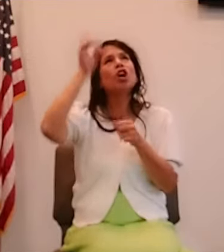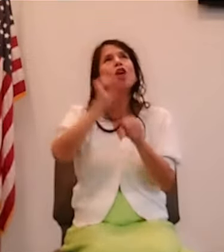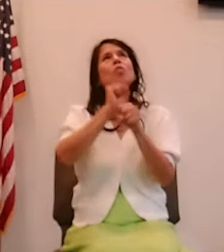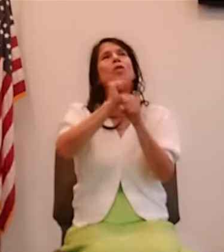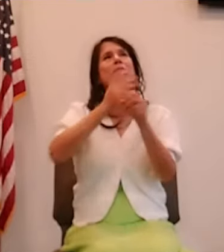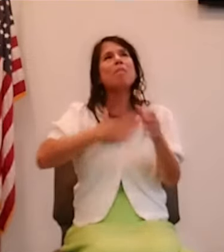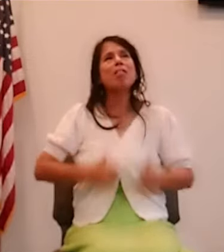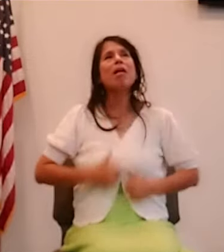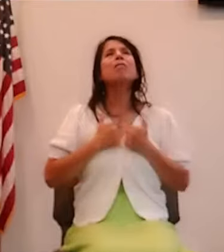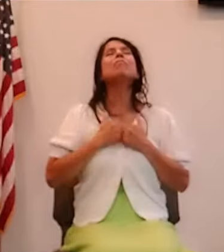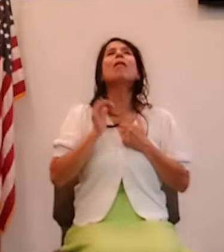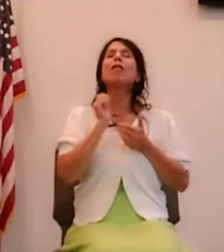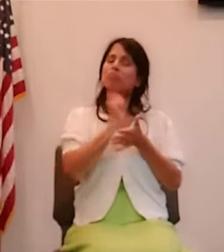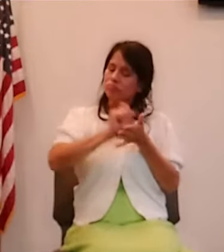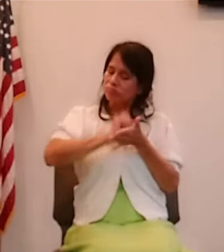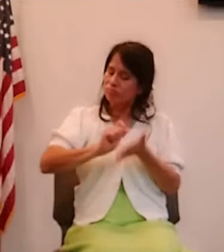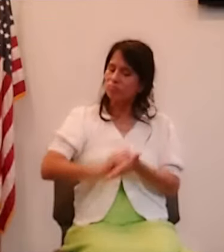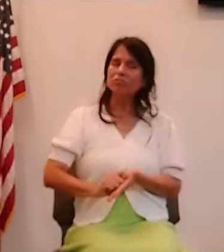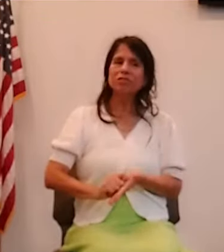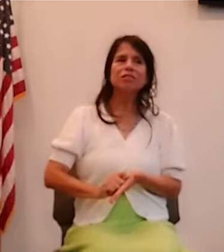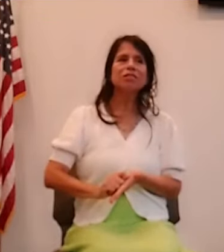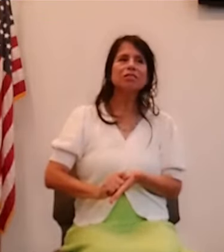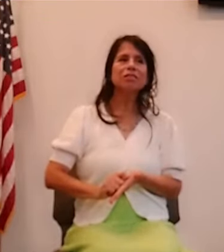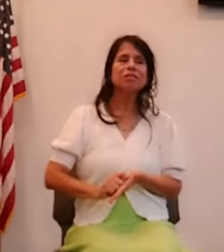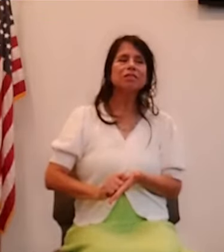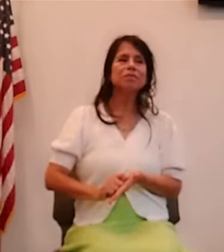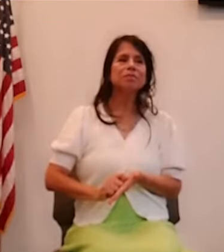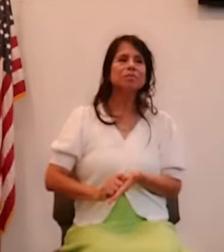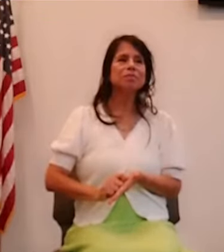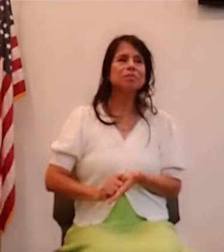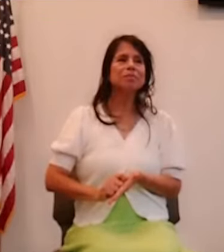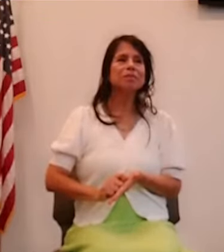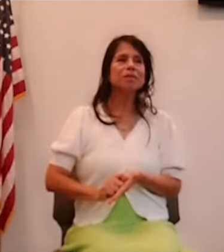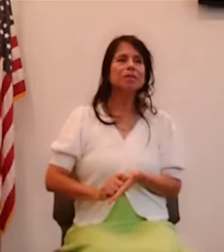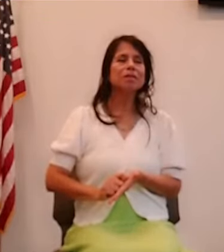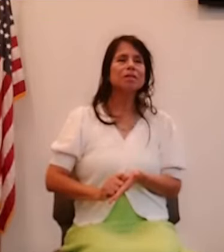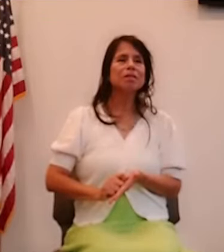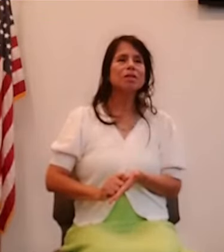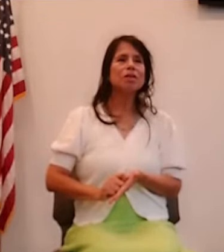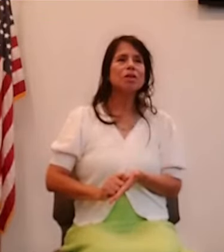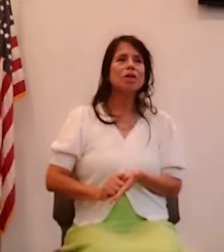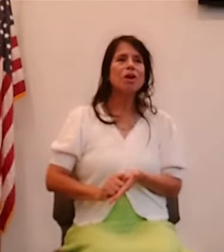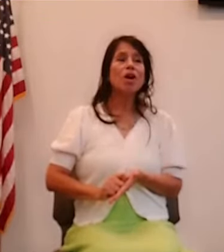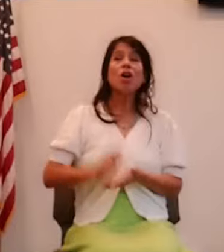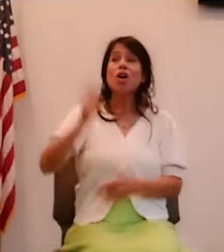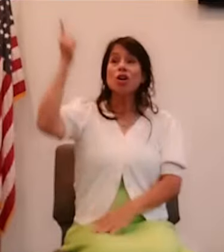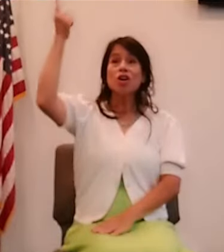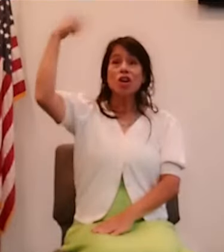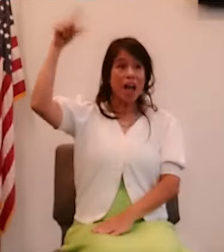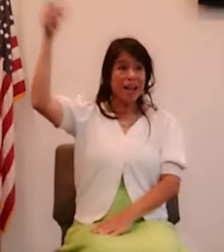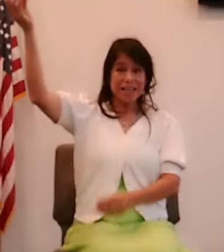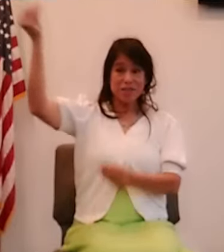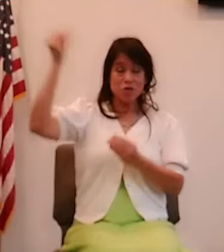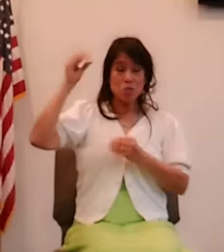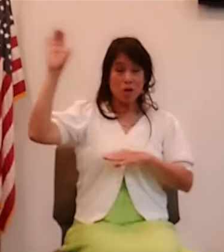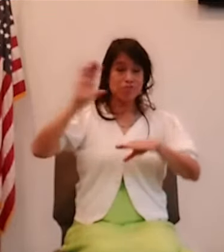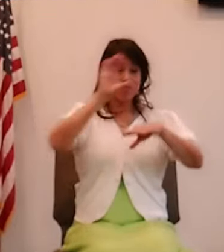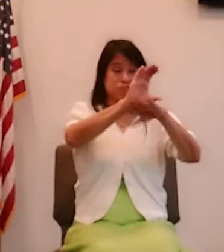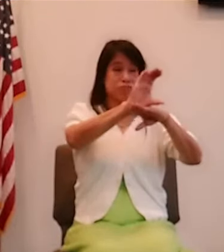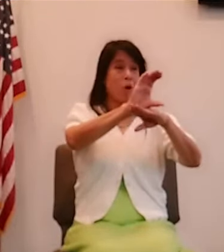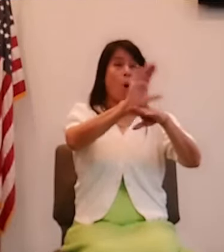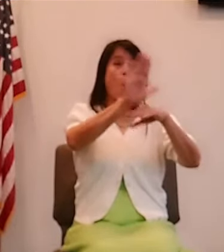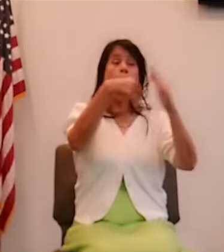God makes it. He's not filling our bank accounts with endless good things and no problems. It